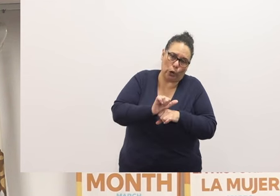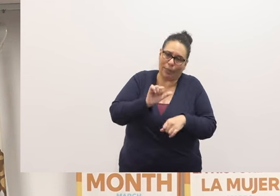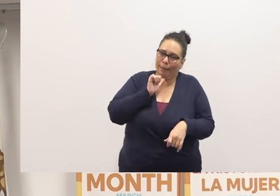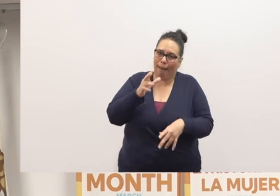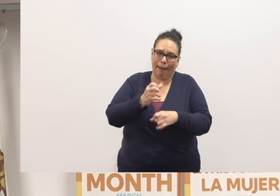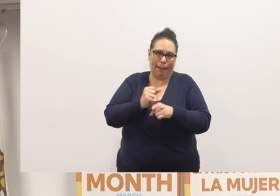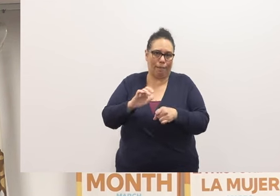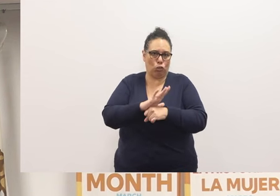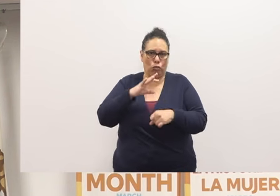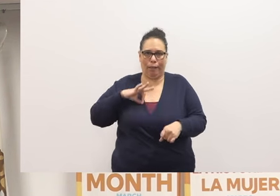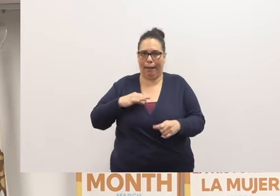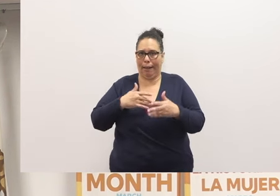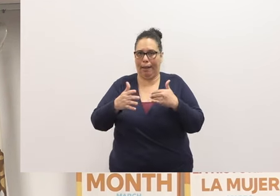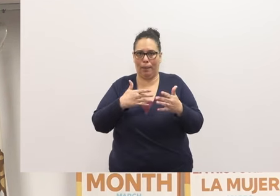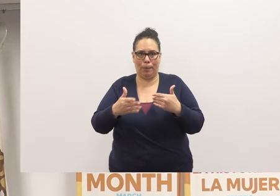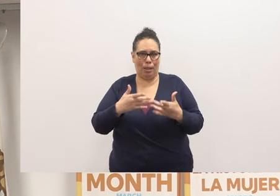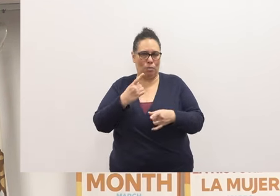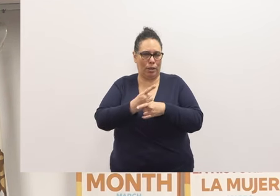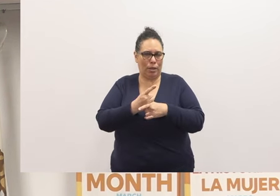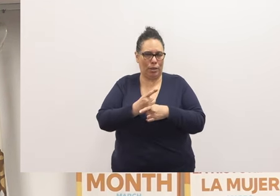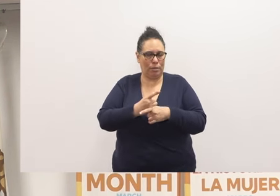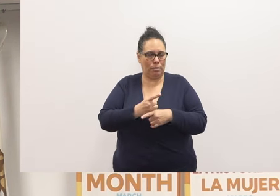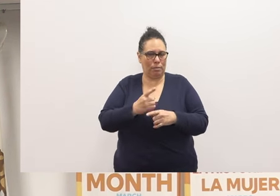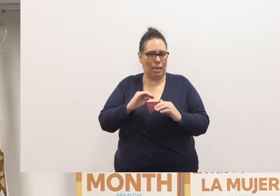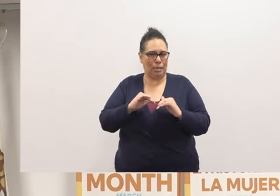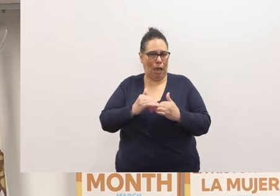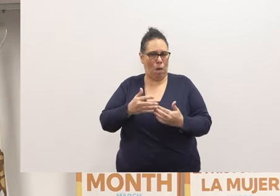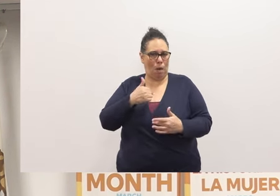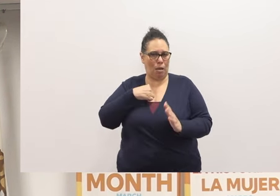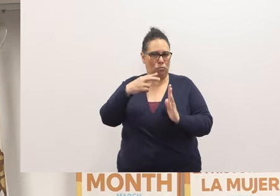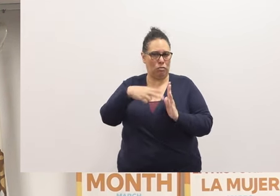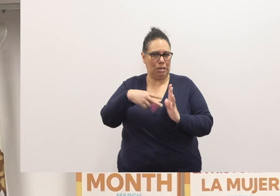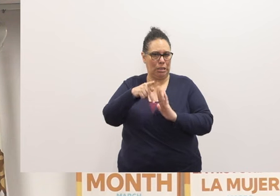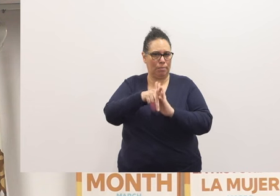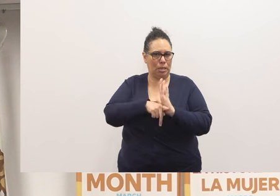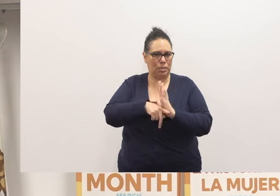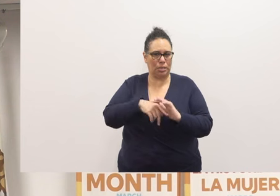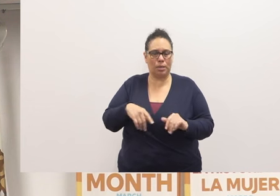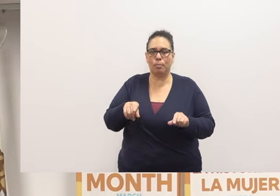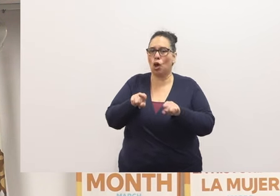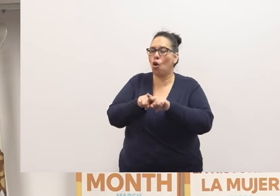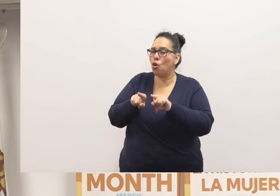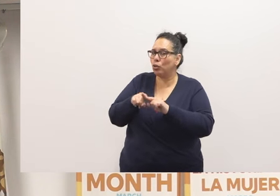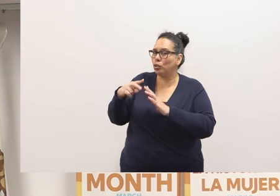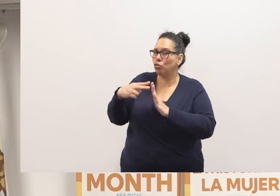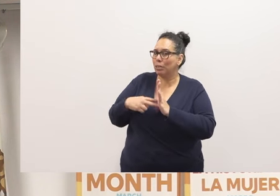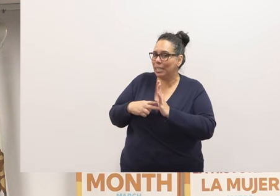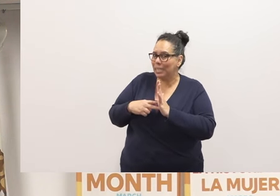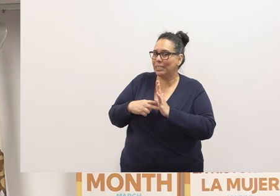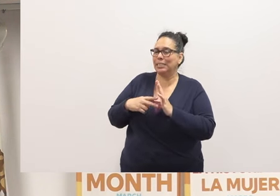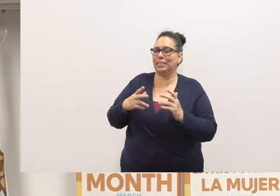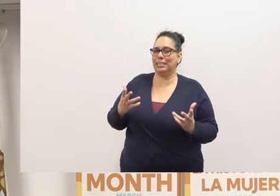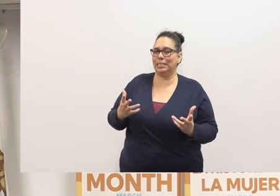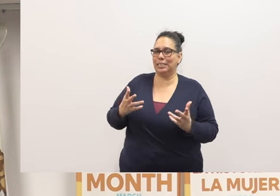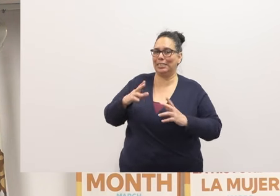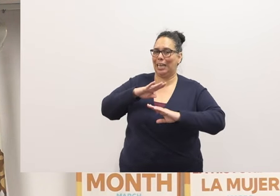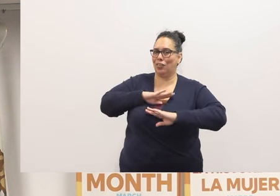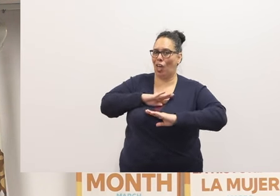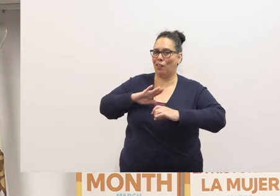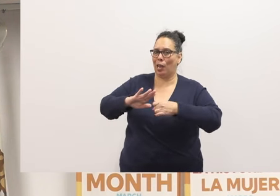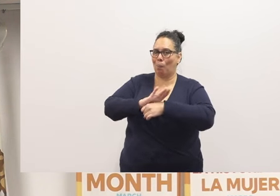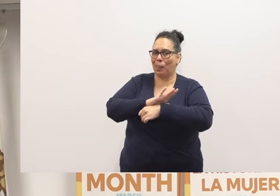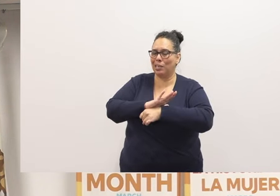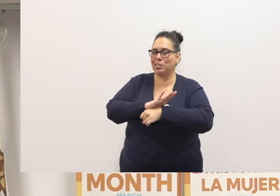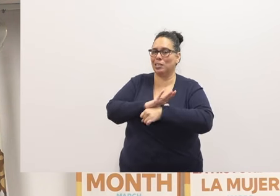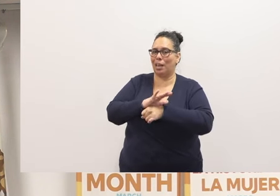full credit, right? I mean, that's how I'm reading the policy. But it also reads subsequent satisfactory completion of